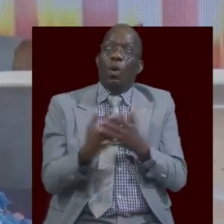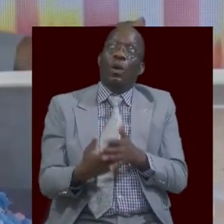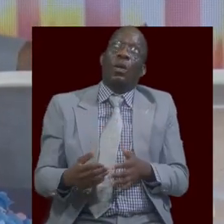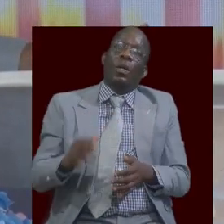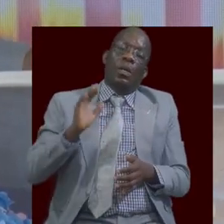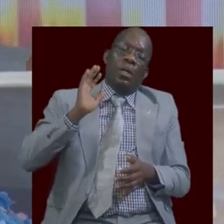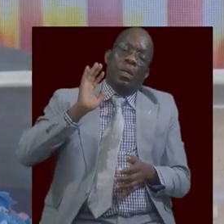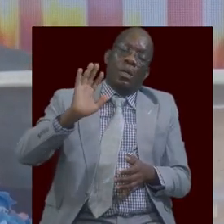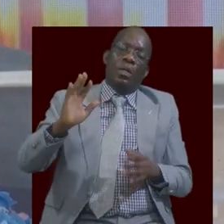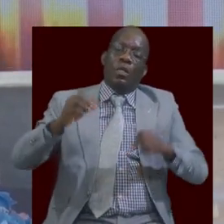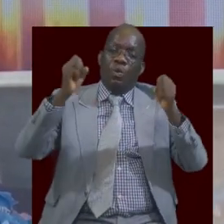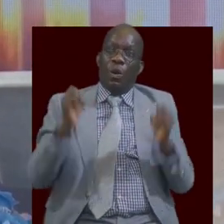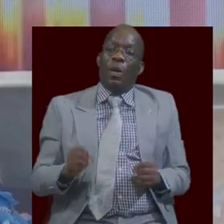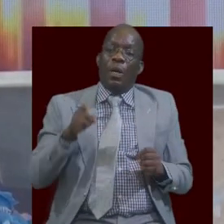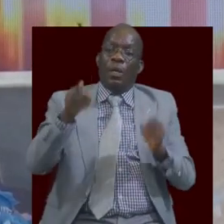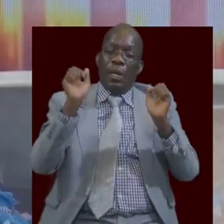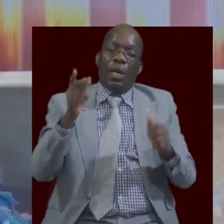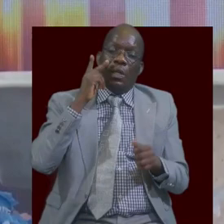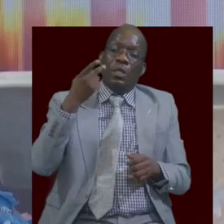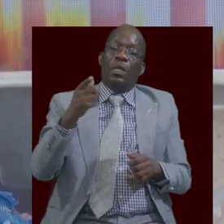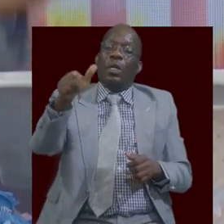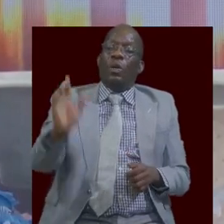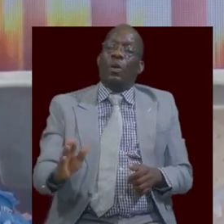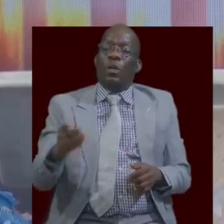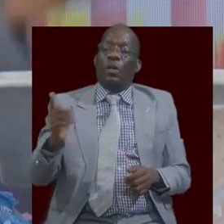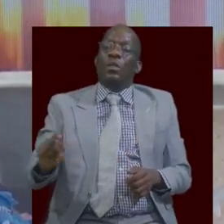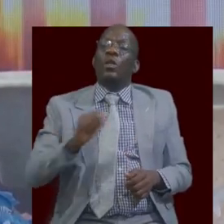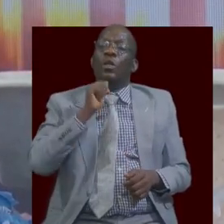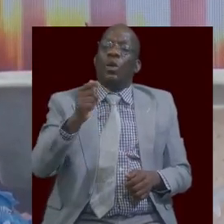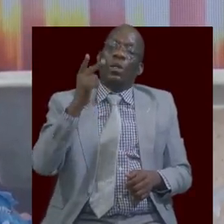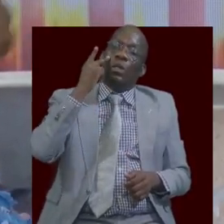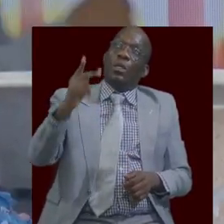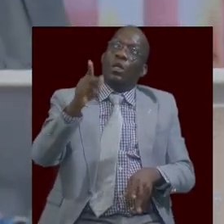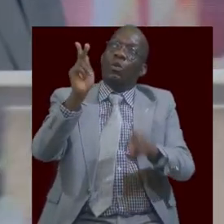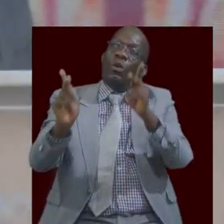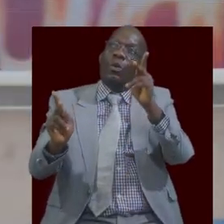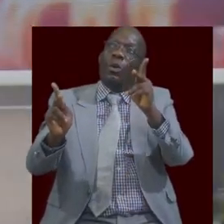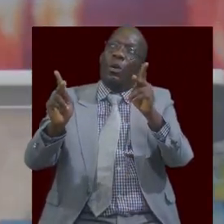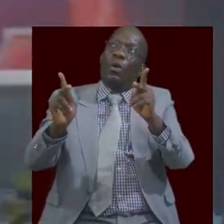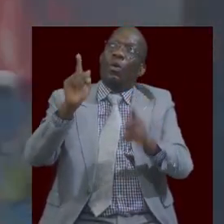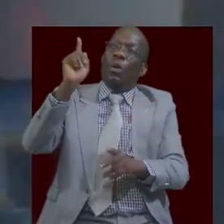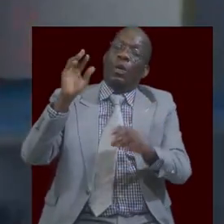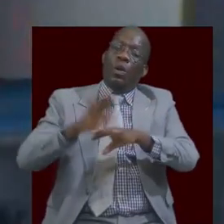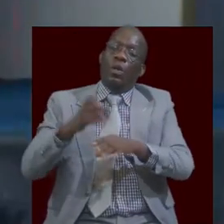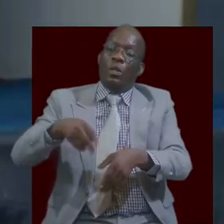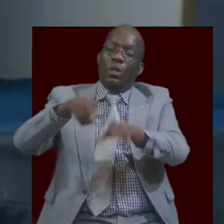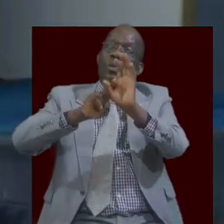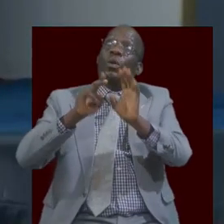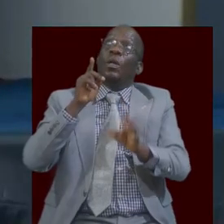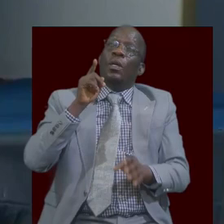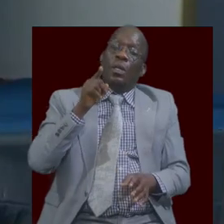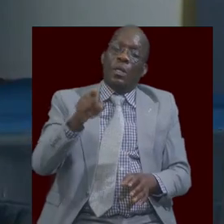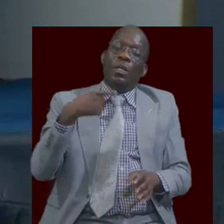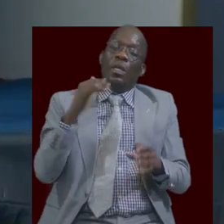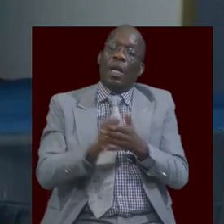God, the invisible one, on the throne. He said, give me this victory. I want to